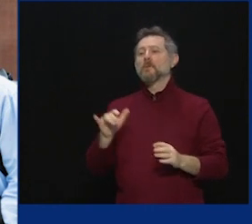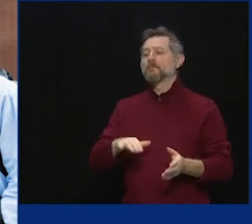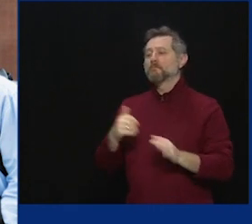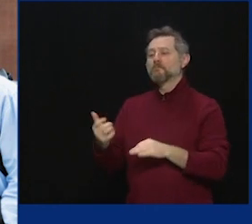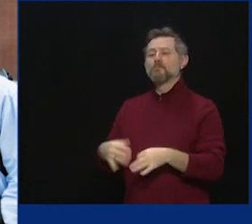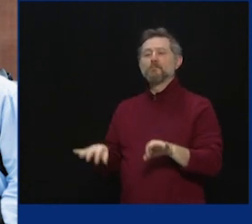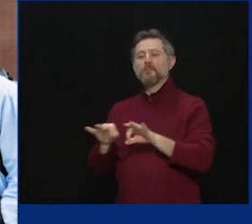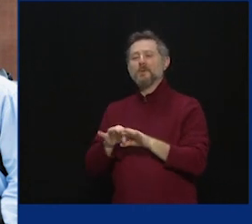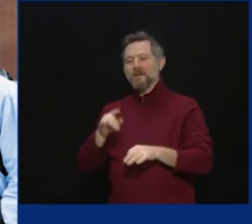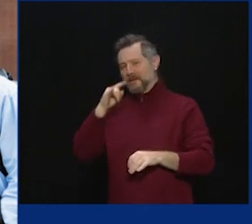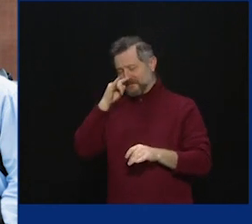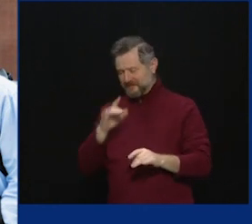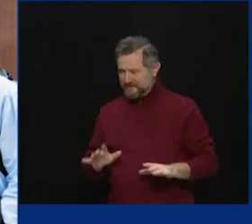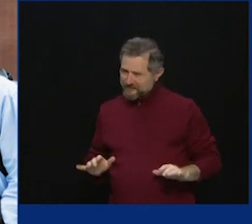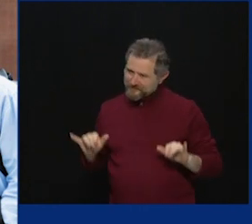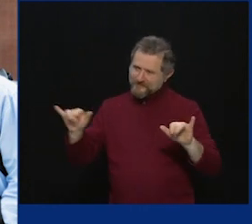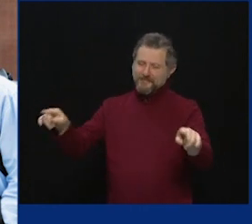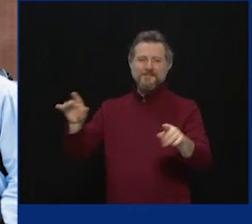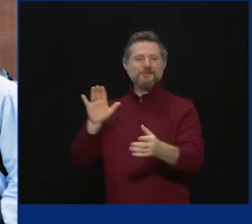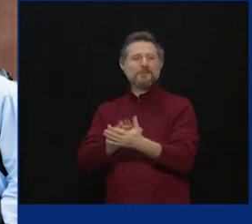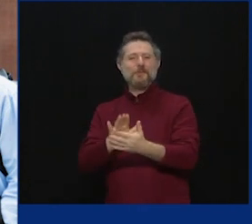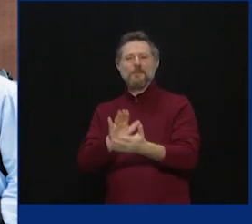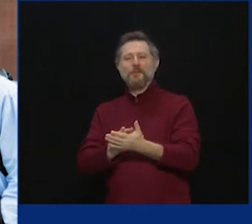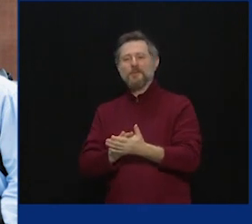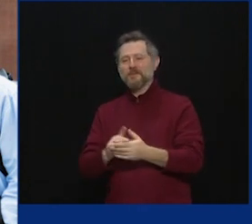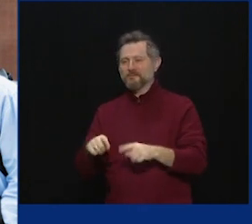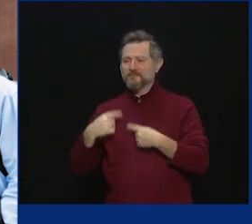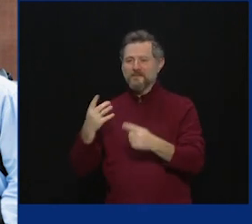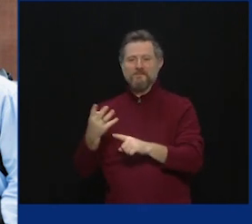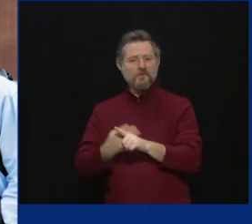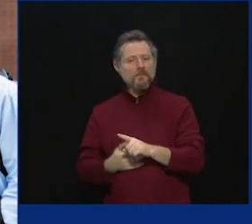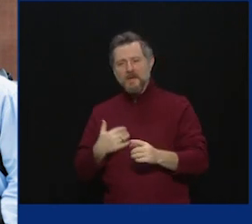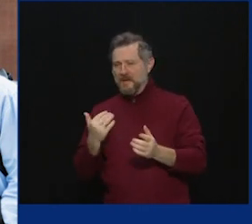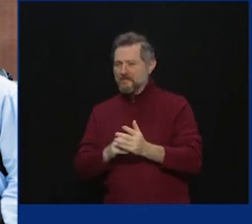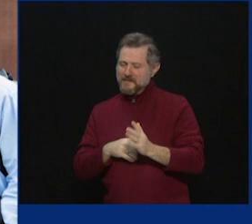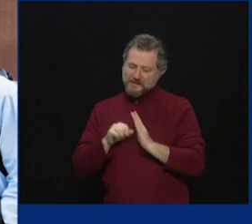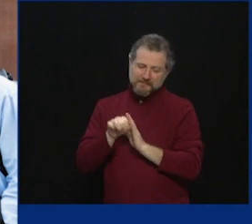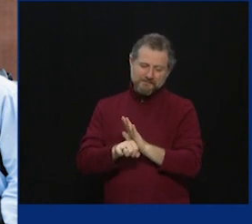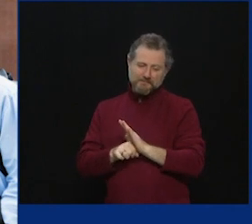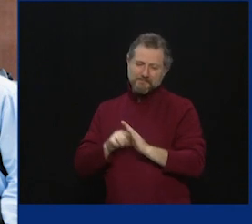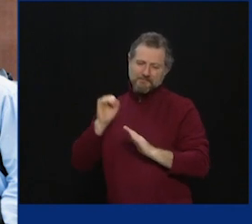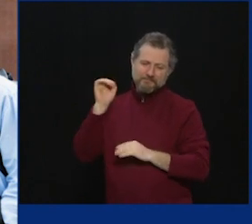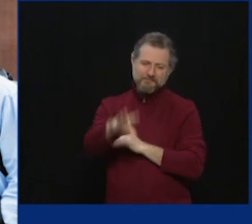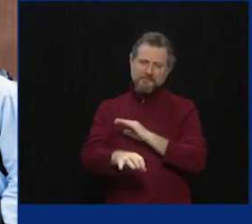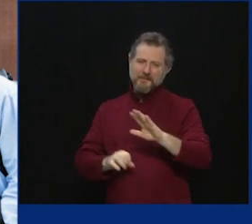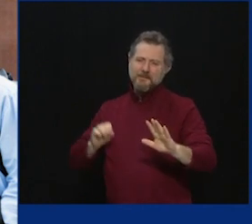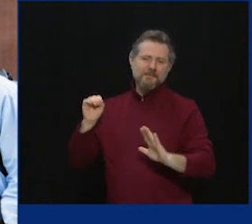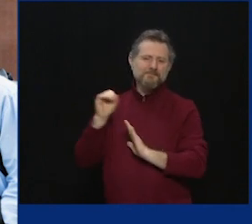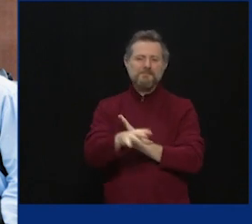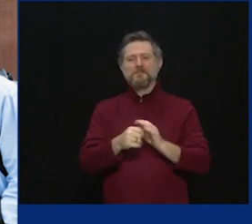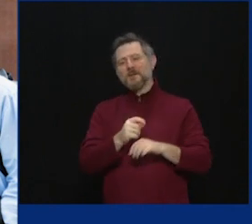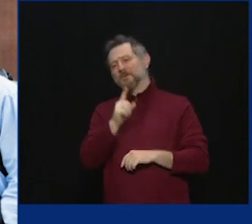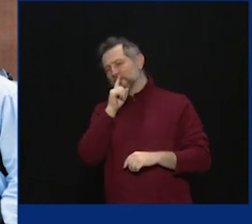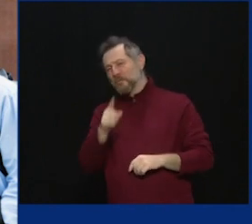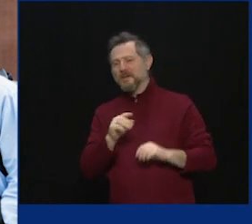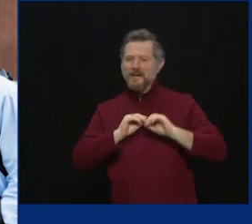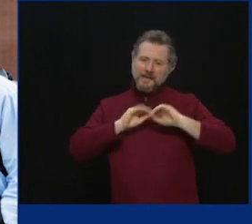been talking about this for the last 4 months, literally. And I wanted to make sure that we had a strong plan. We required students have to wear